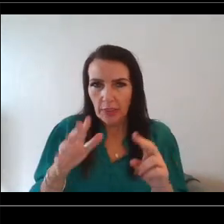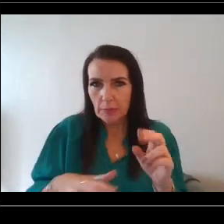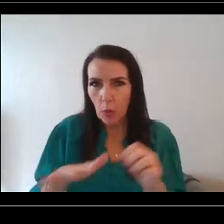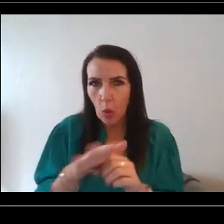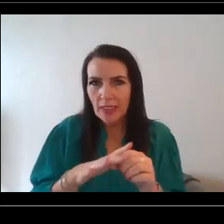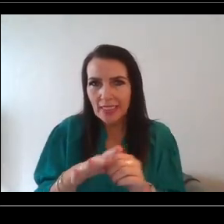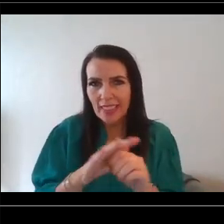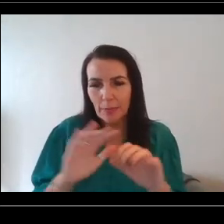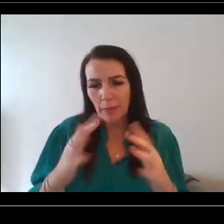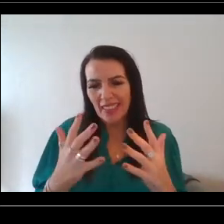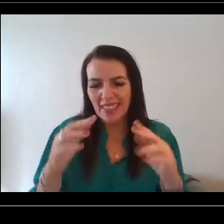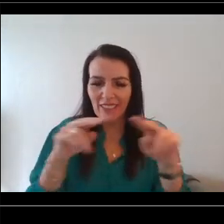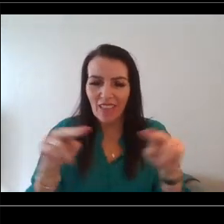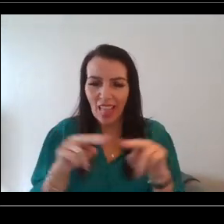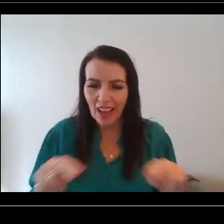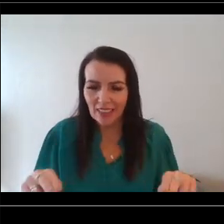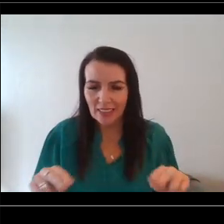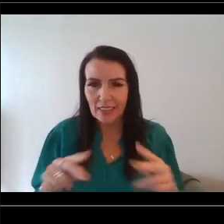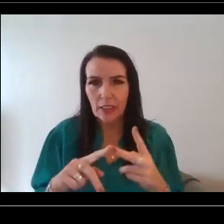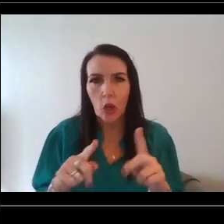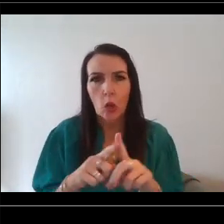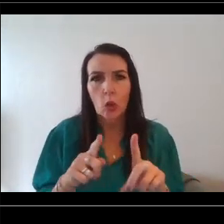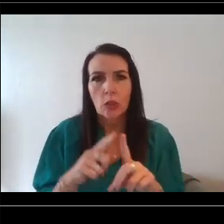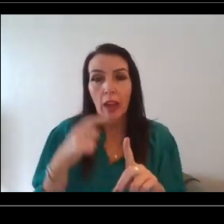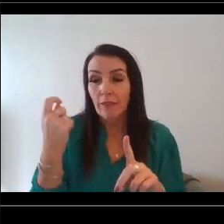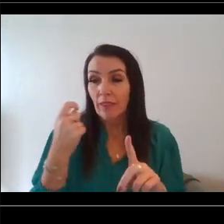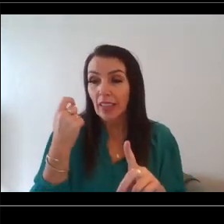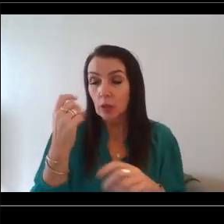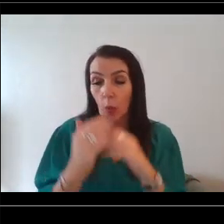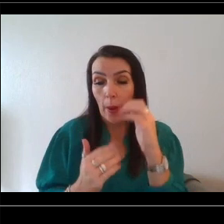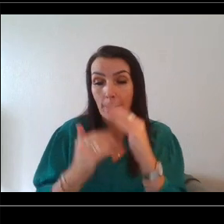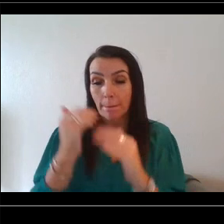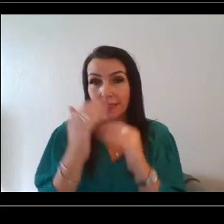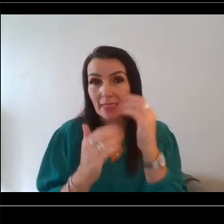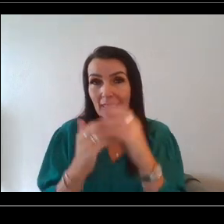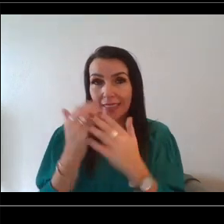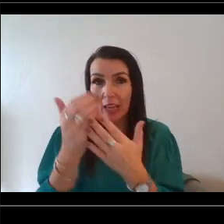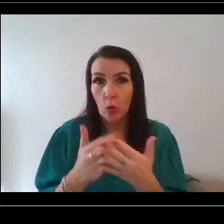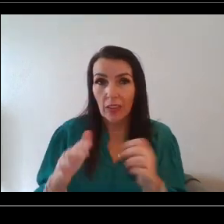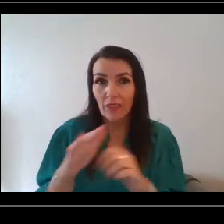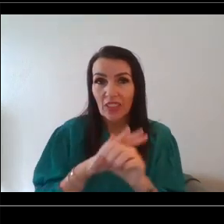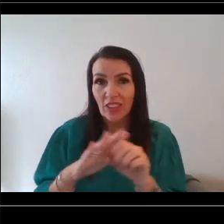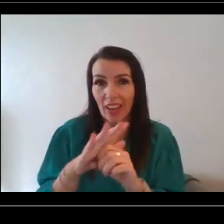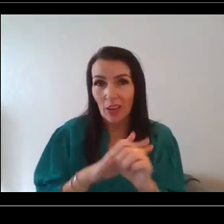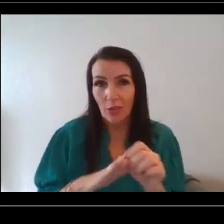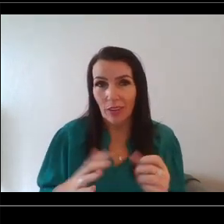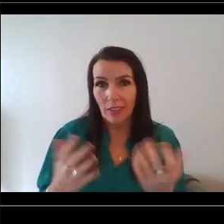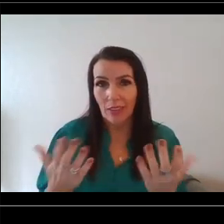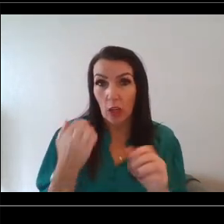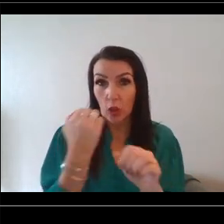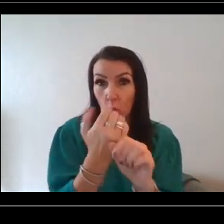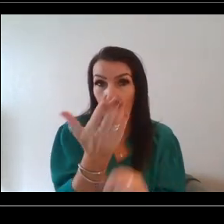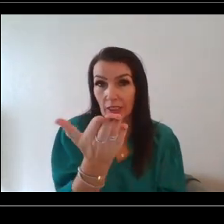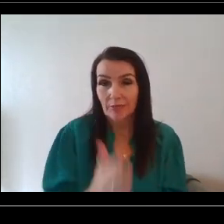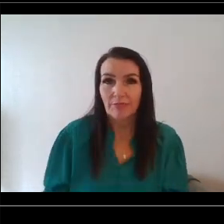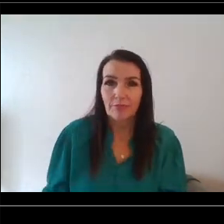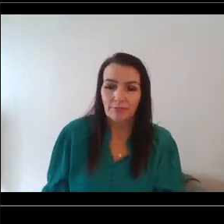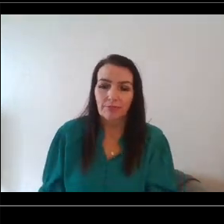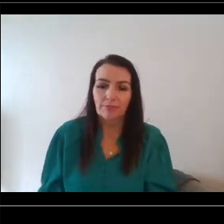10 flats, and also Victorian buildings in a conservation area. Gordon, do you think you can take this